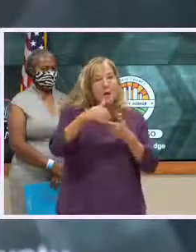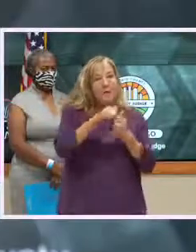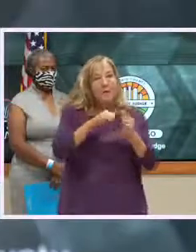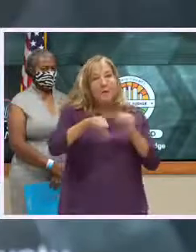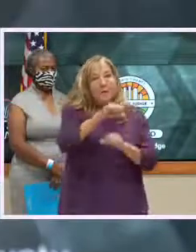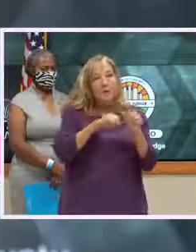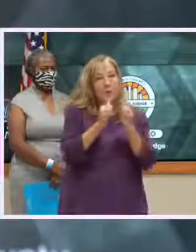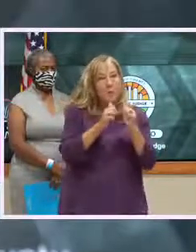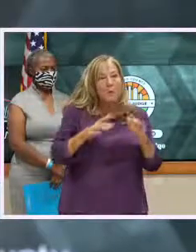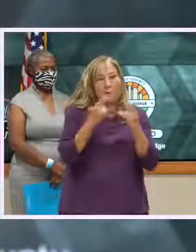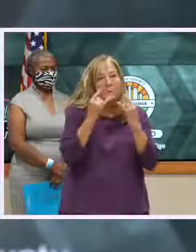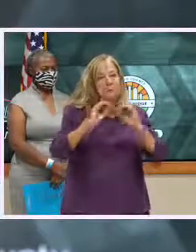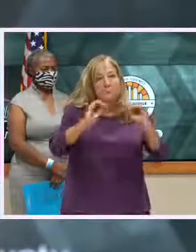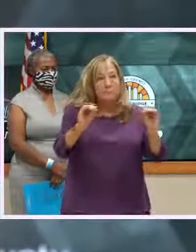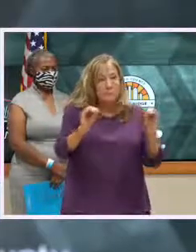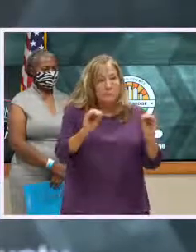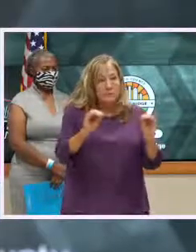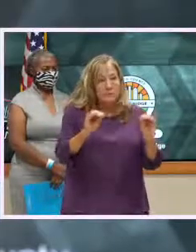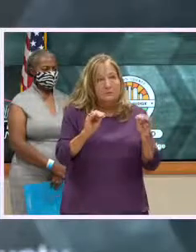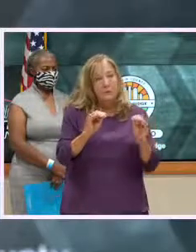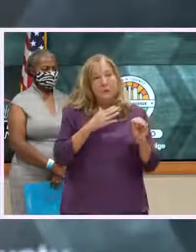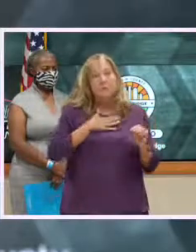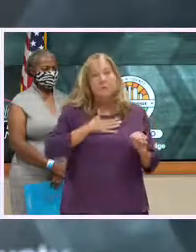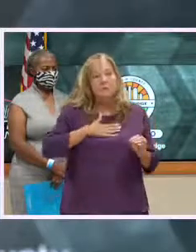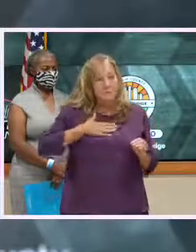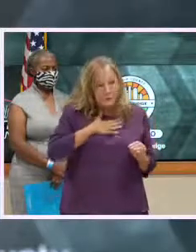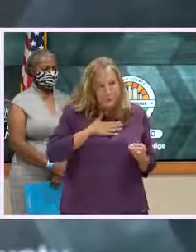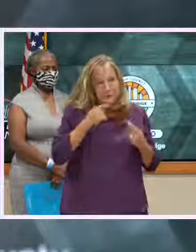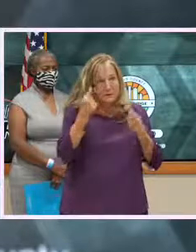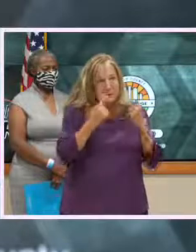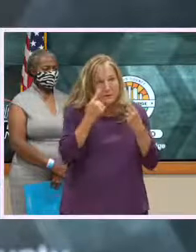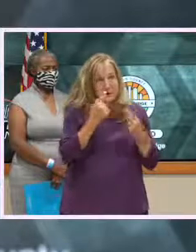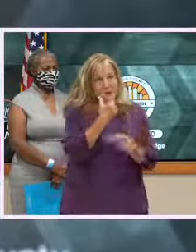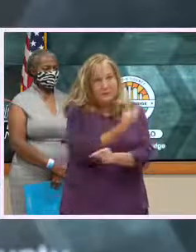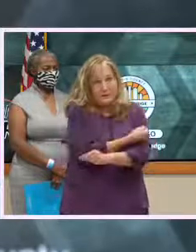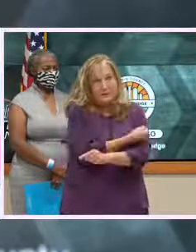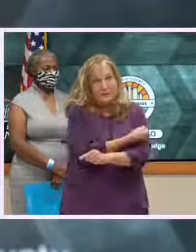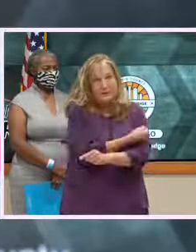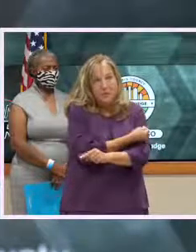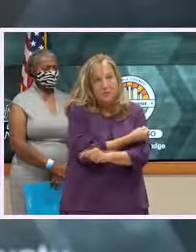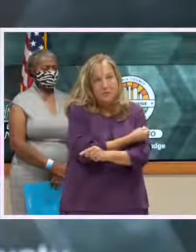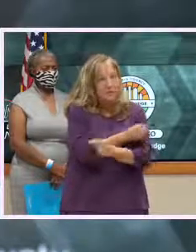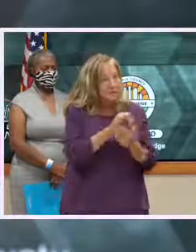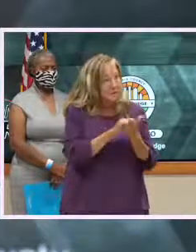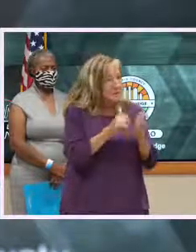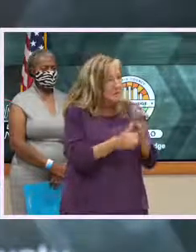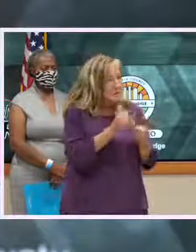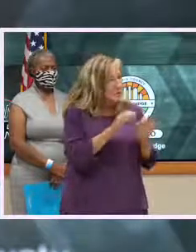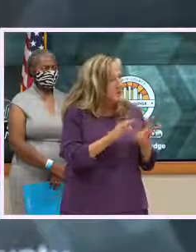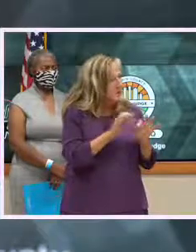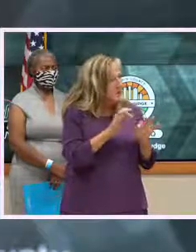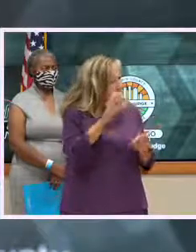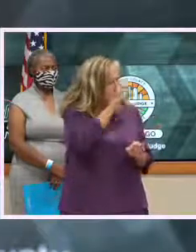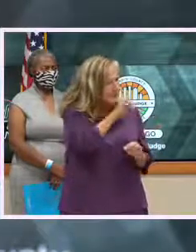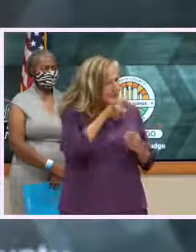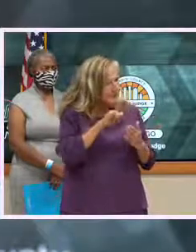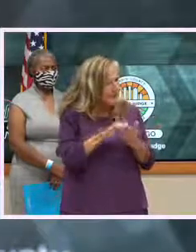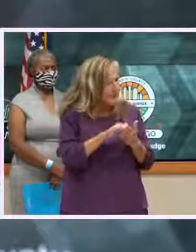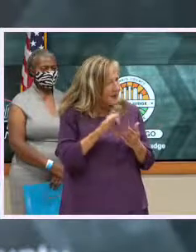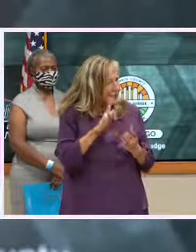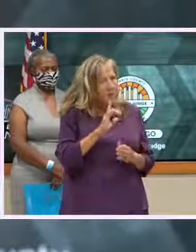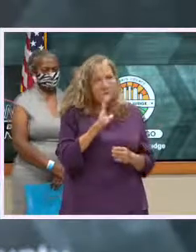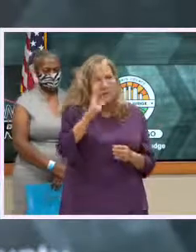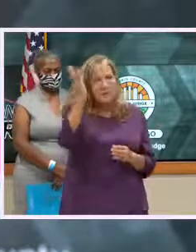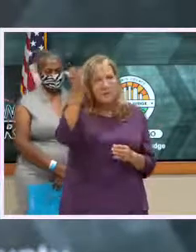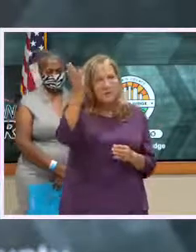most importantly, to get vaccinated. That should be the pieces that the pool missed, correct? Yeah.